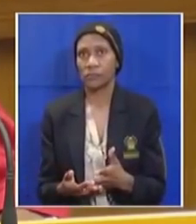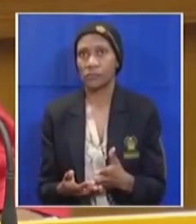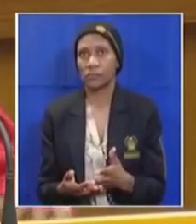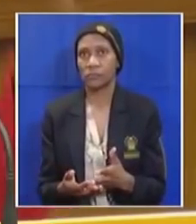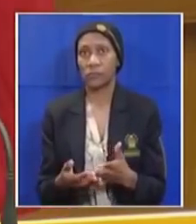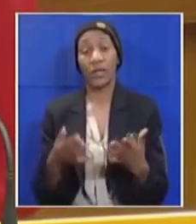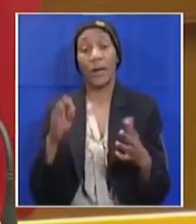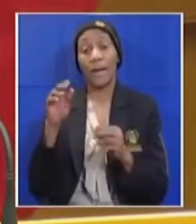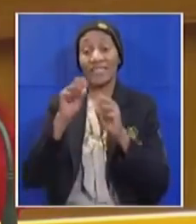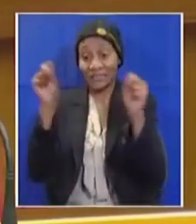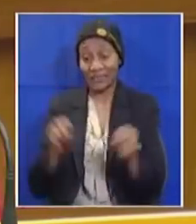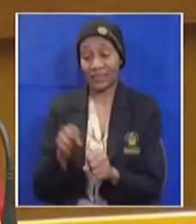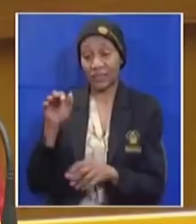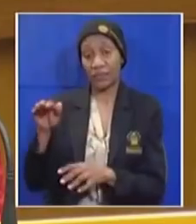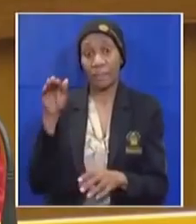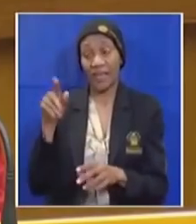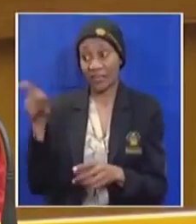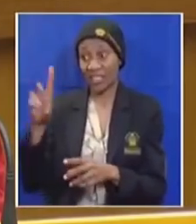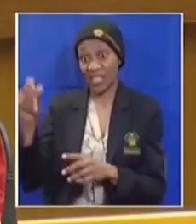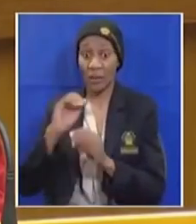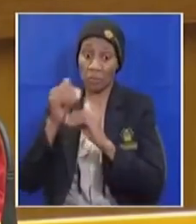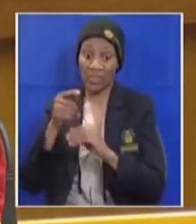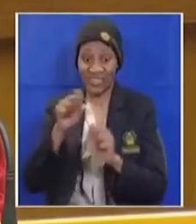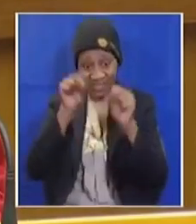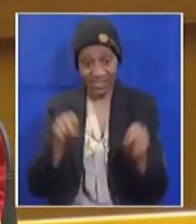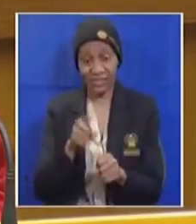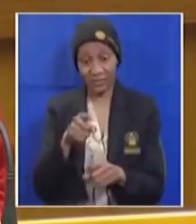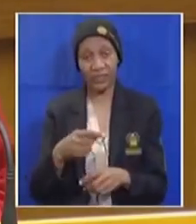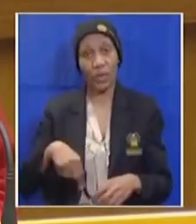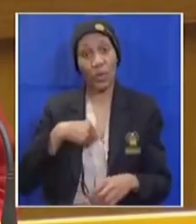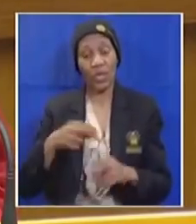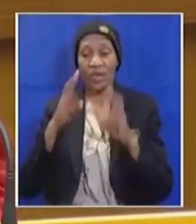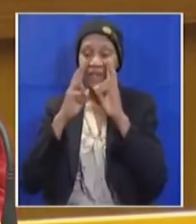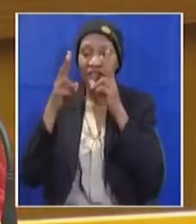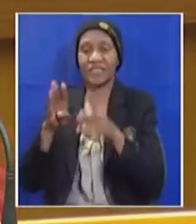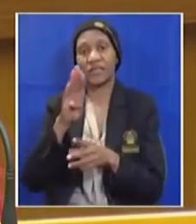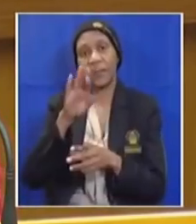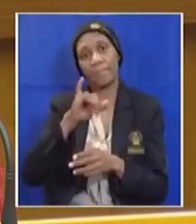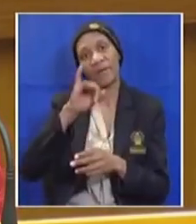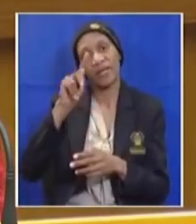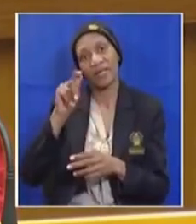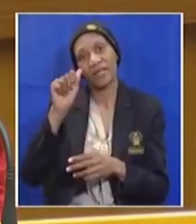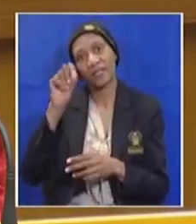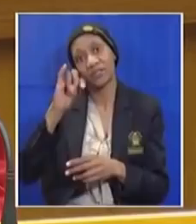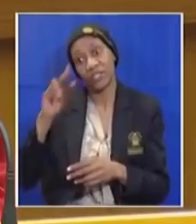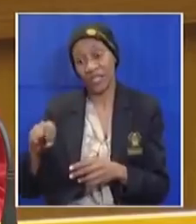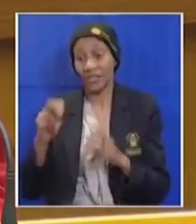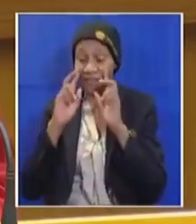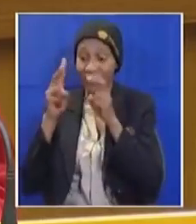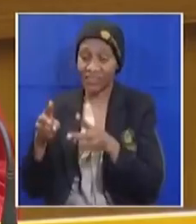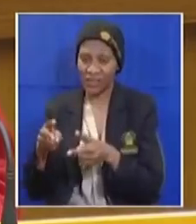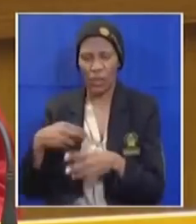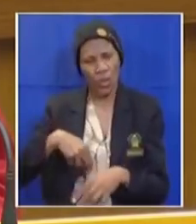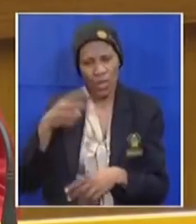exploitative banking system that the DA protects. When we went to Britain on a study tour as the committee, we learned in